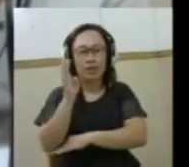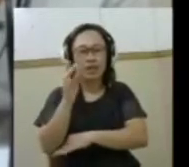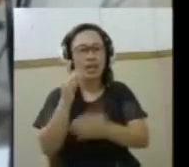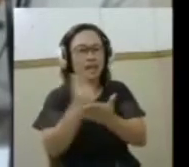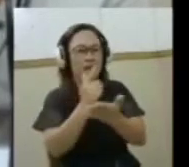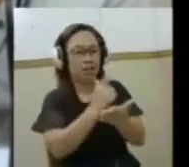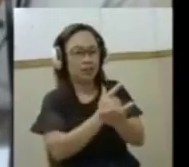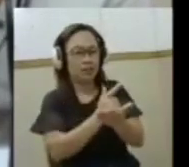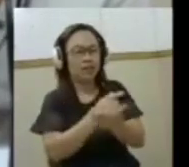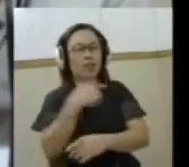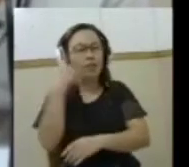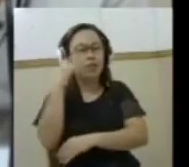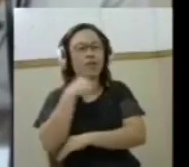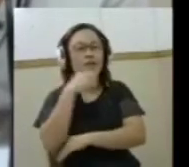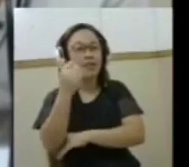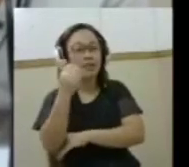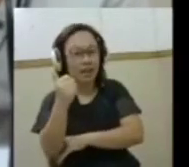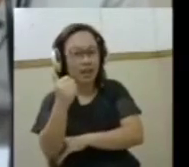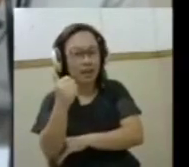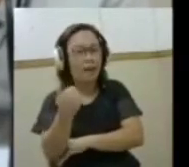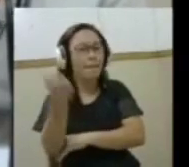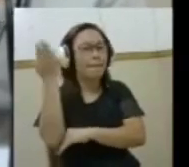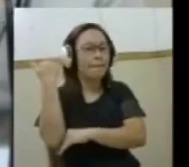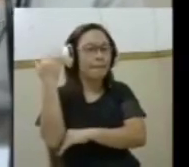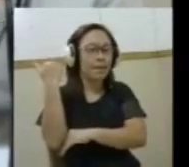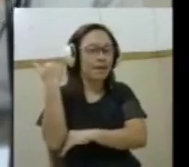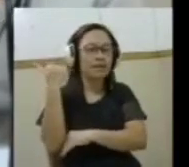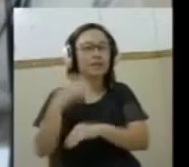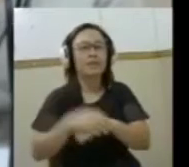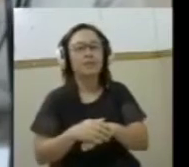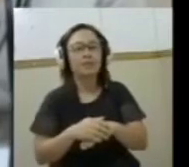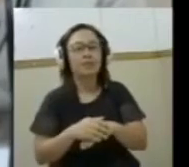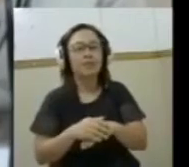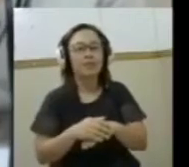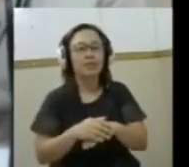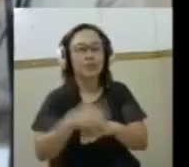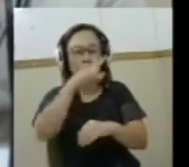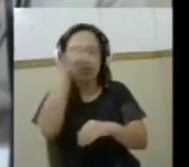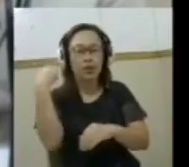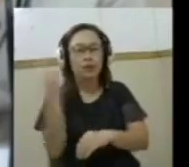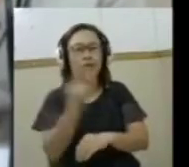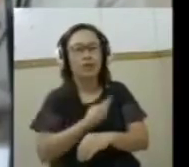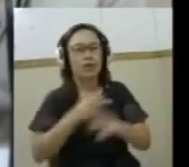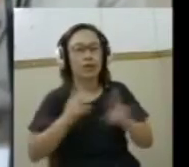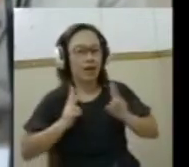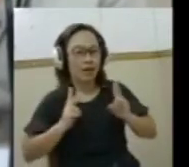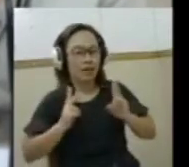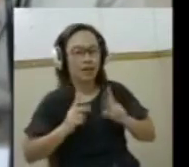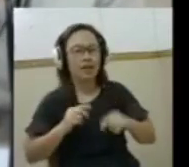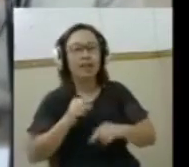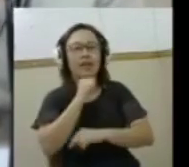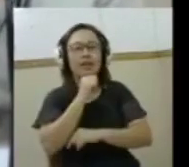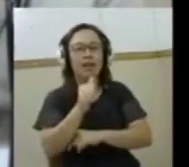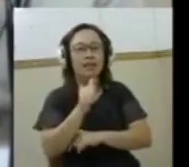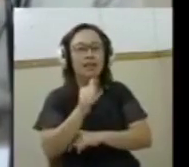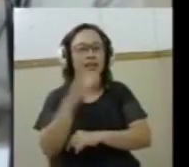10 learners. For the past 2 Fridays, we missed having our live airing due to holiday. Though we are not live, you can still